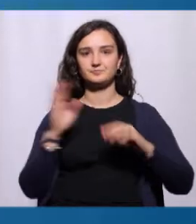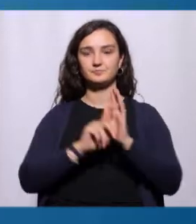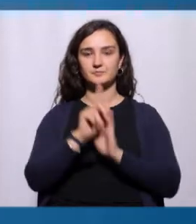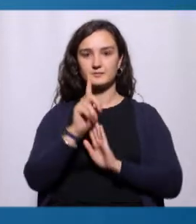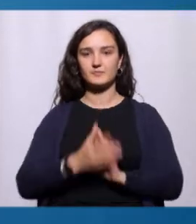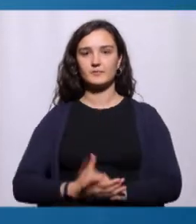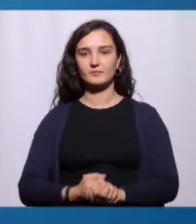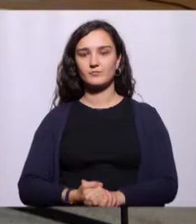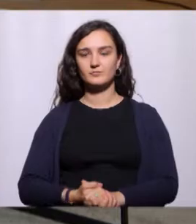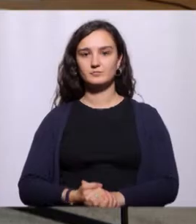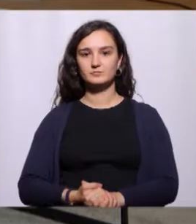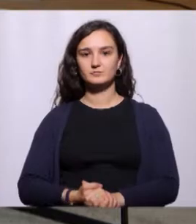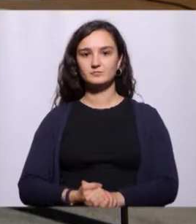begin.